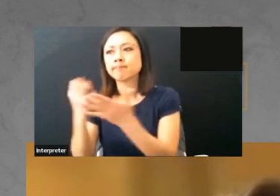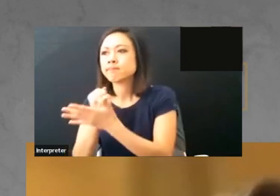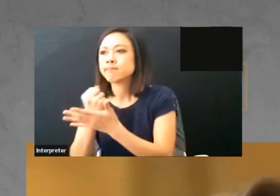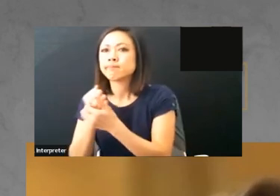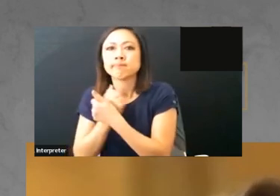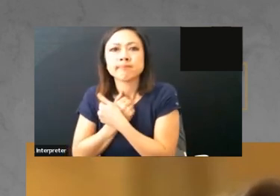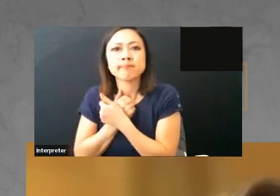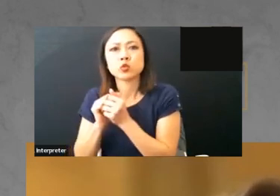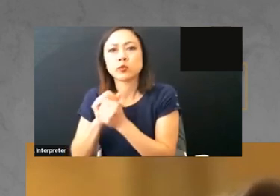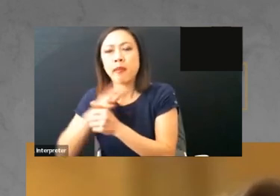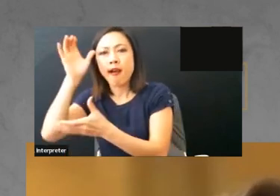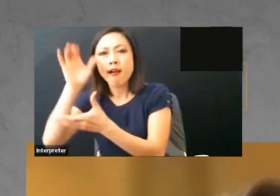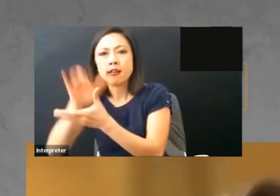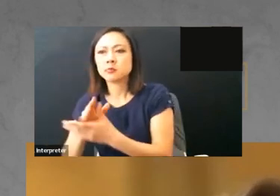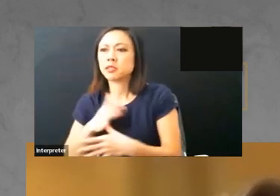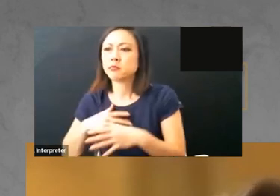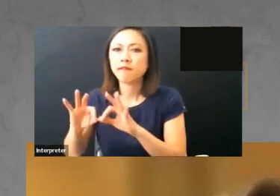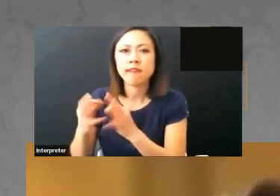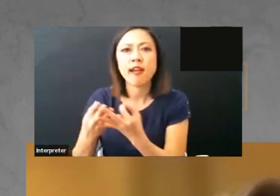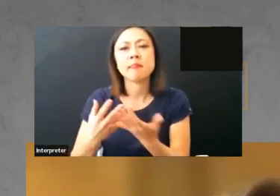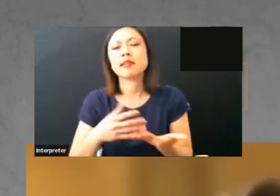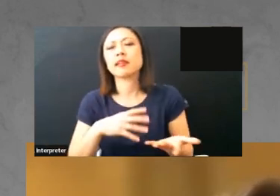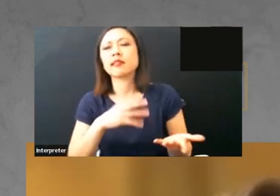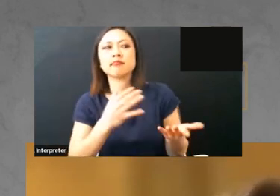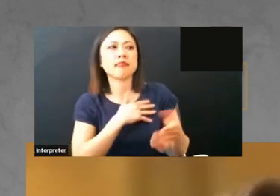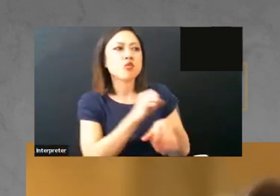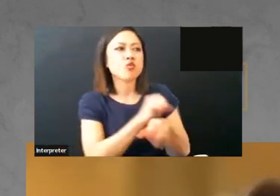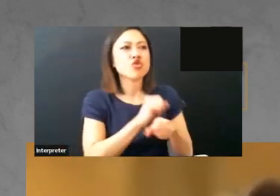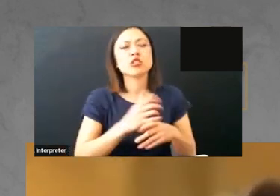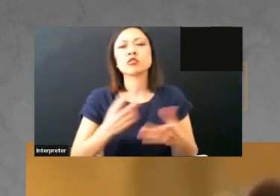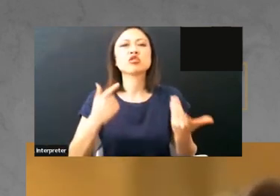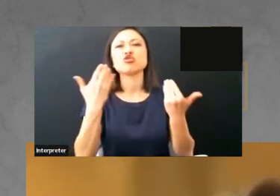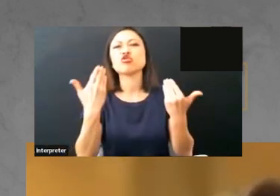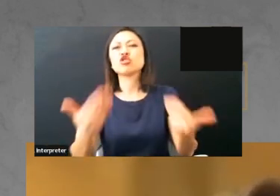who want to see you succeed. So throw yourself into it.